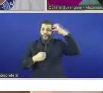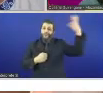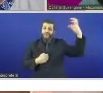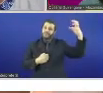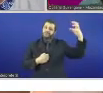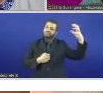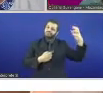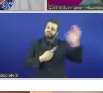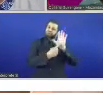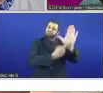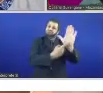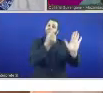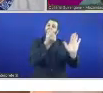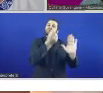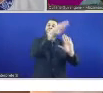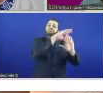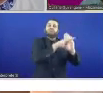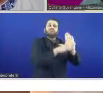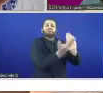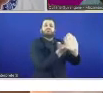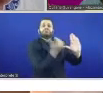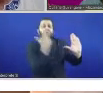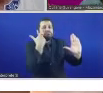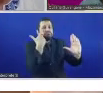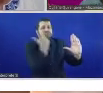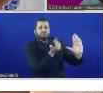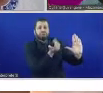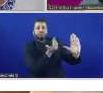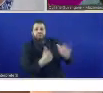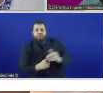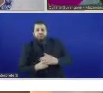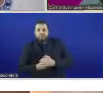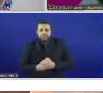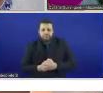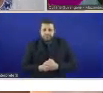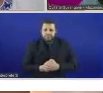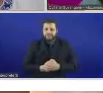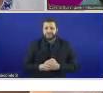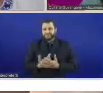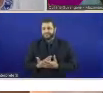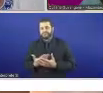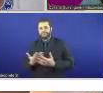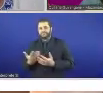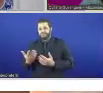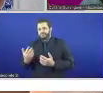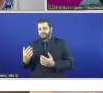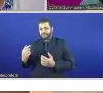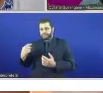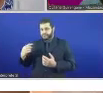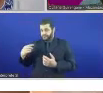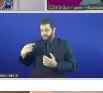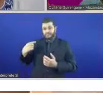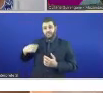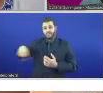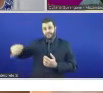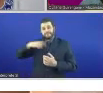reports. In realities, we first need to acknowledge that there is no participation without peace, no results